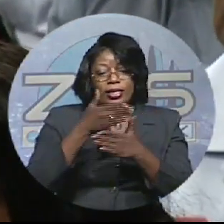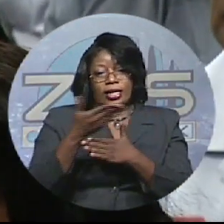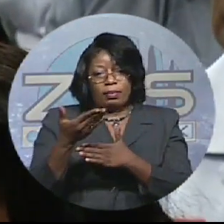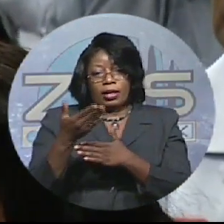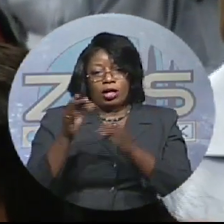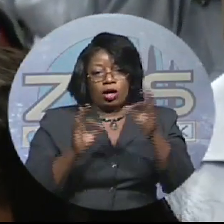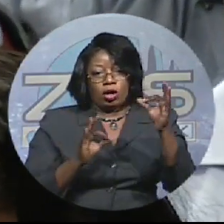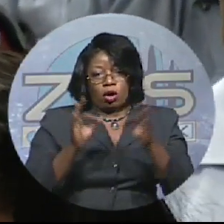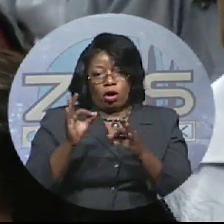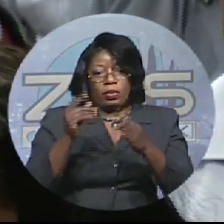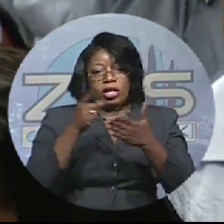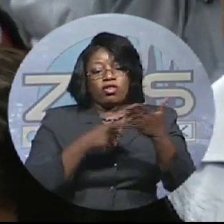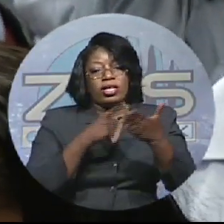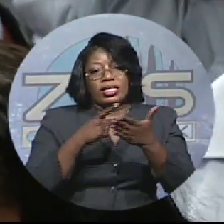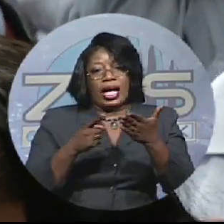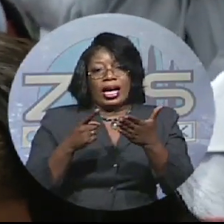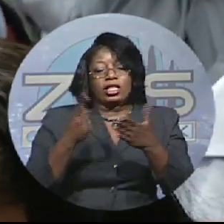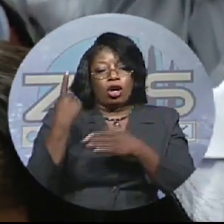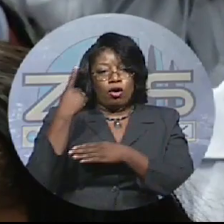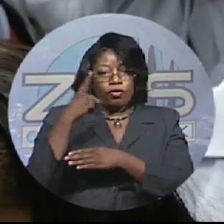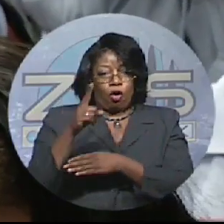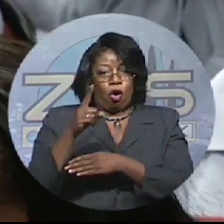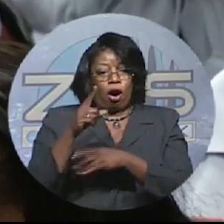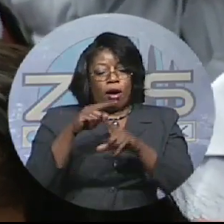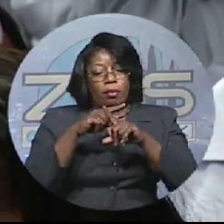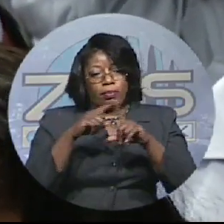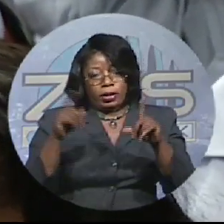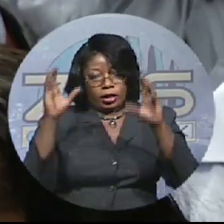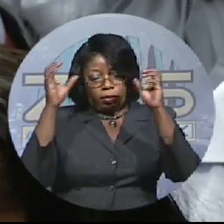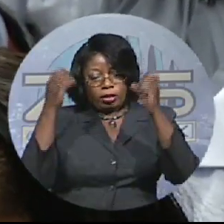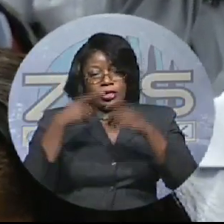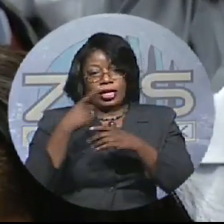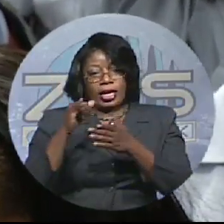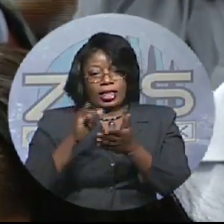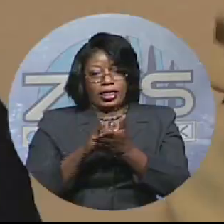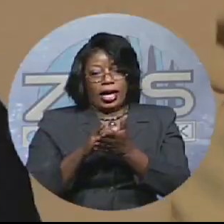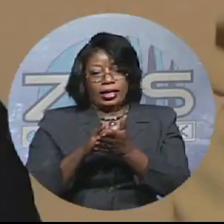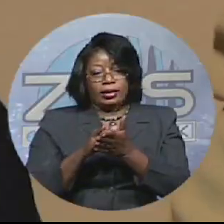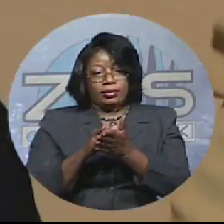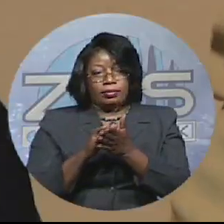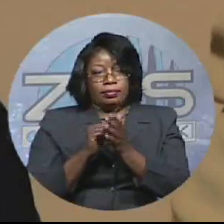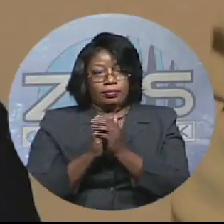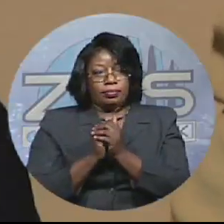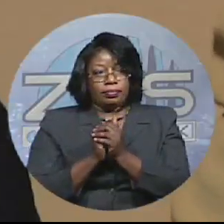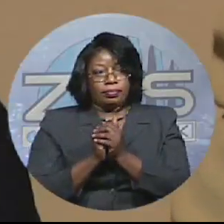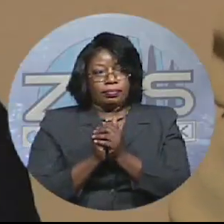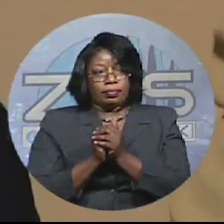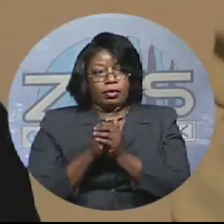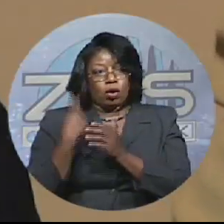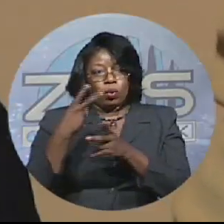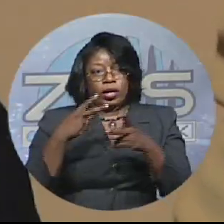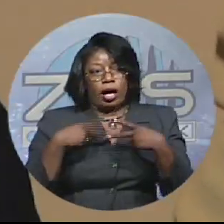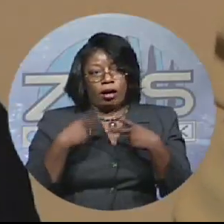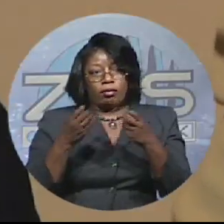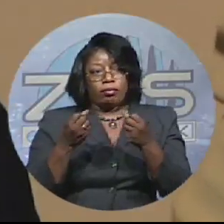have frequently been criticized for, but Greenslade says he will not castigate anyone. We have